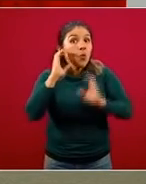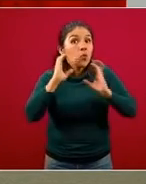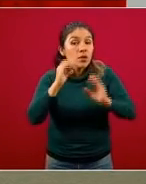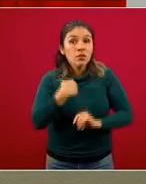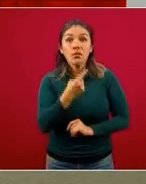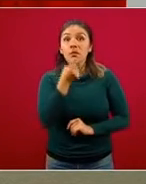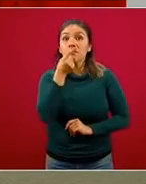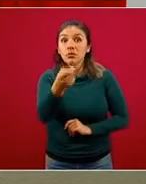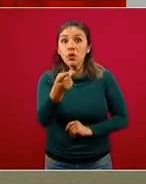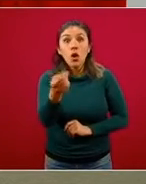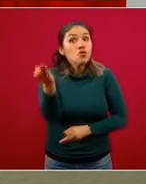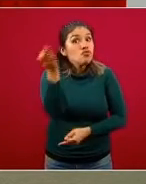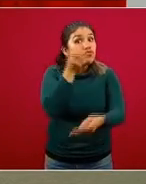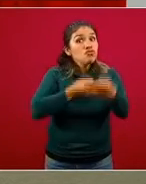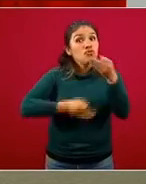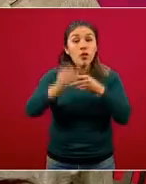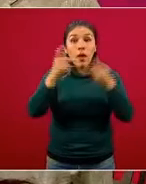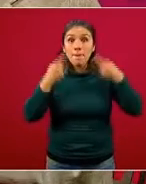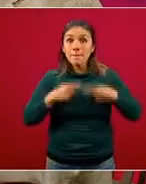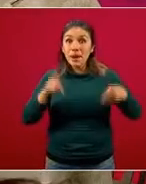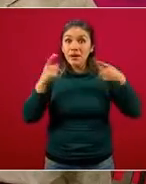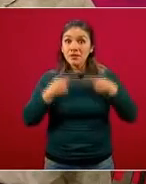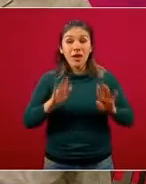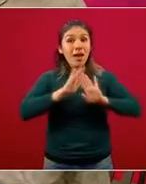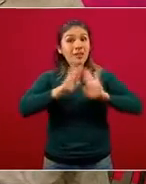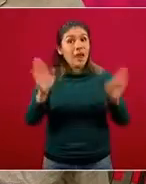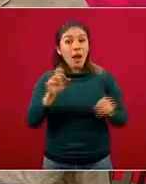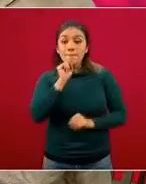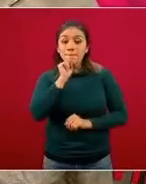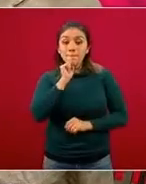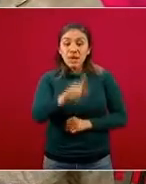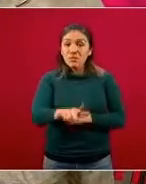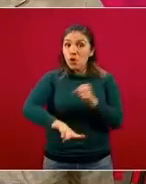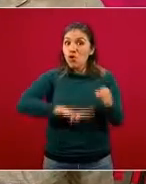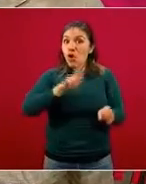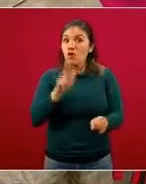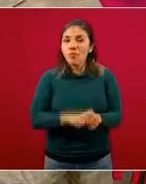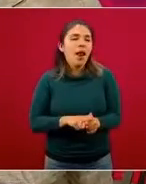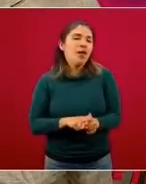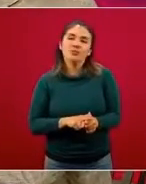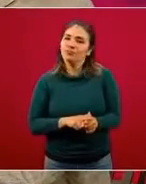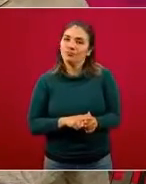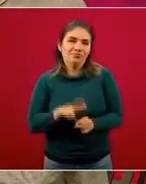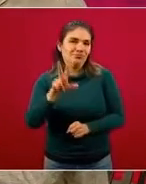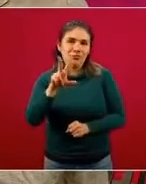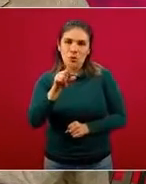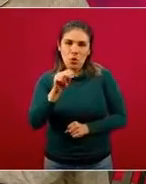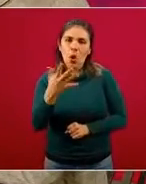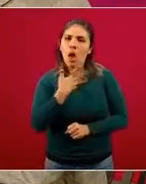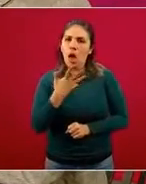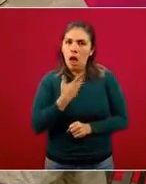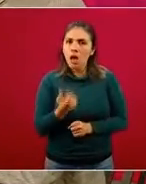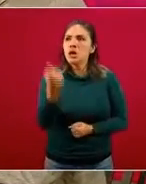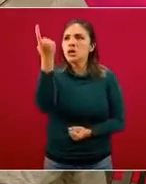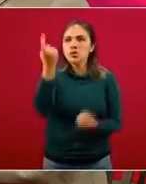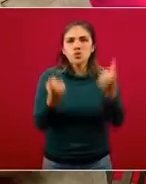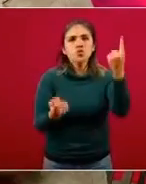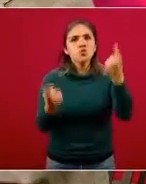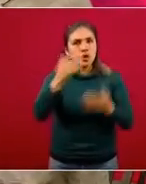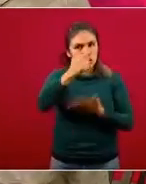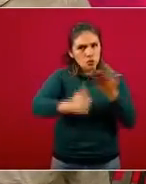at that point. And please, this does not mean that everyone is going to be in the same normal. It's going